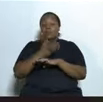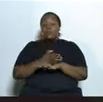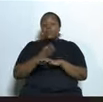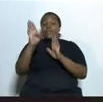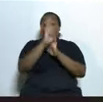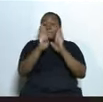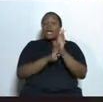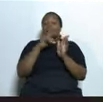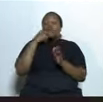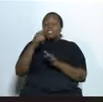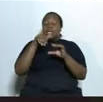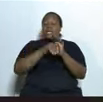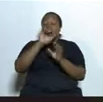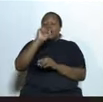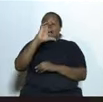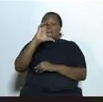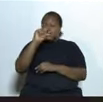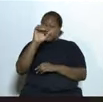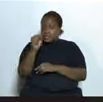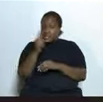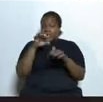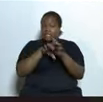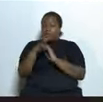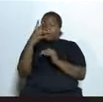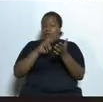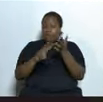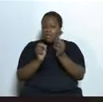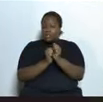in Acts 4, verse 12,